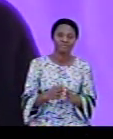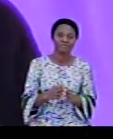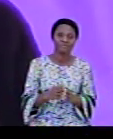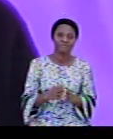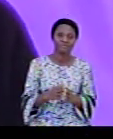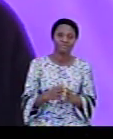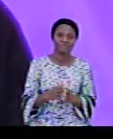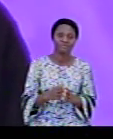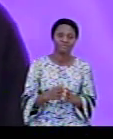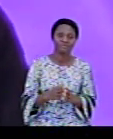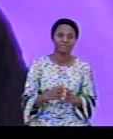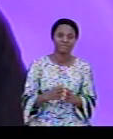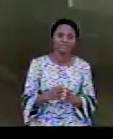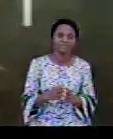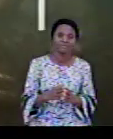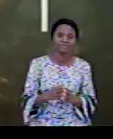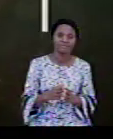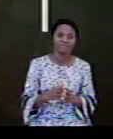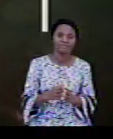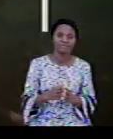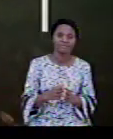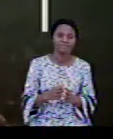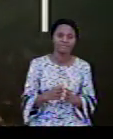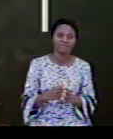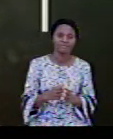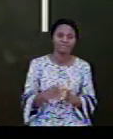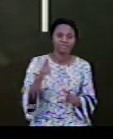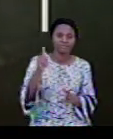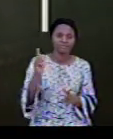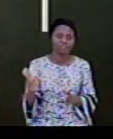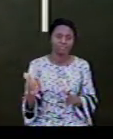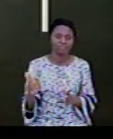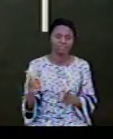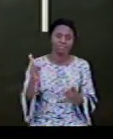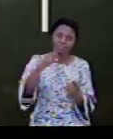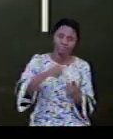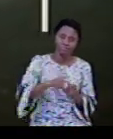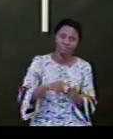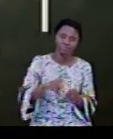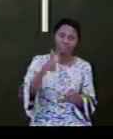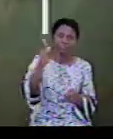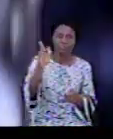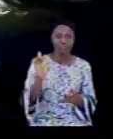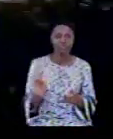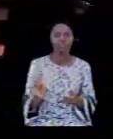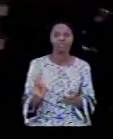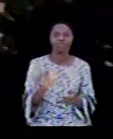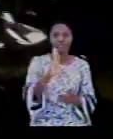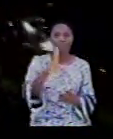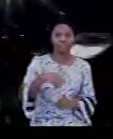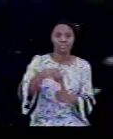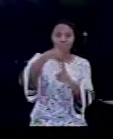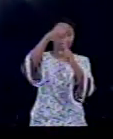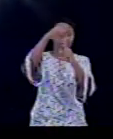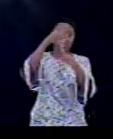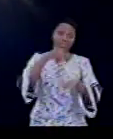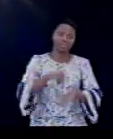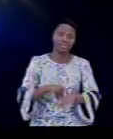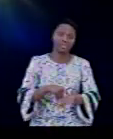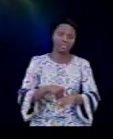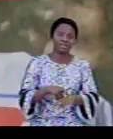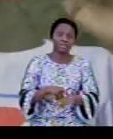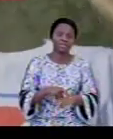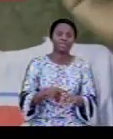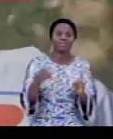praise to you, God. June 23rd to June 28th, your special appointment for Supernatural Deliverance from